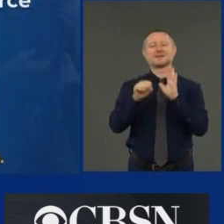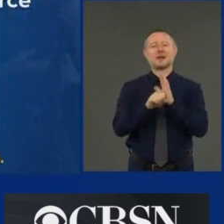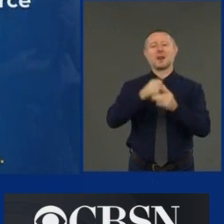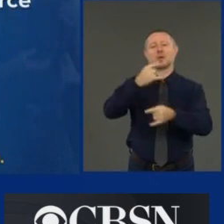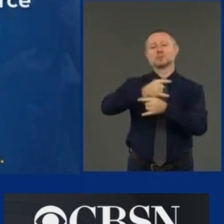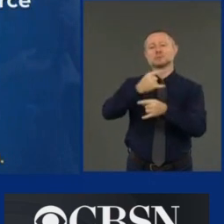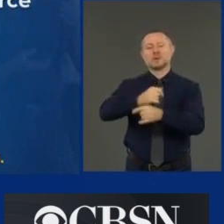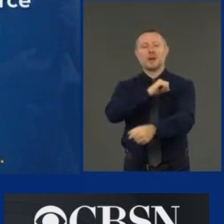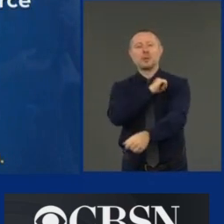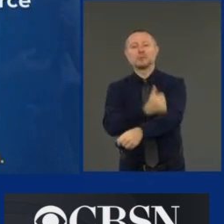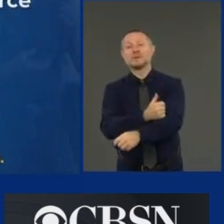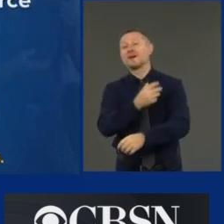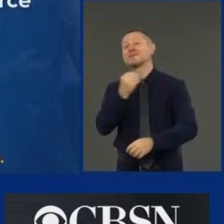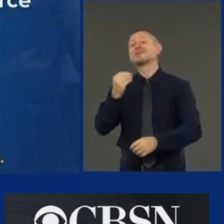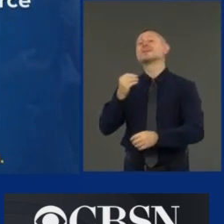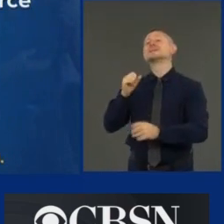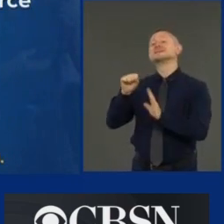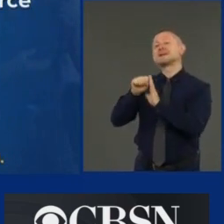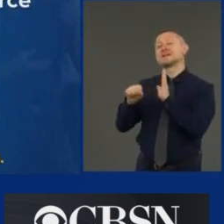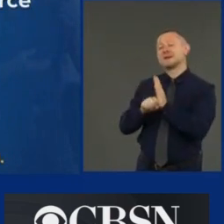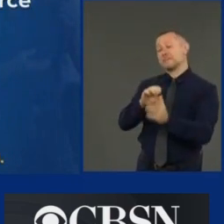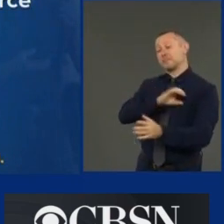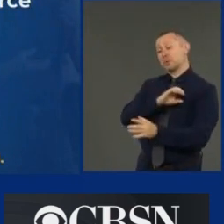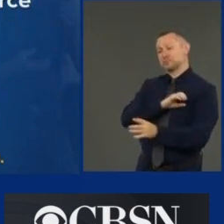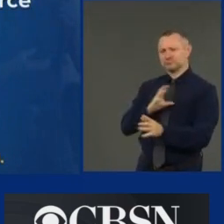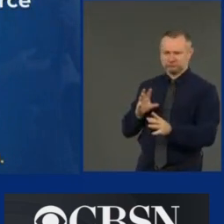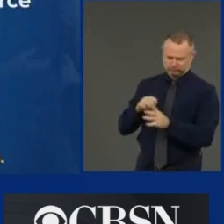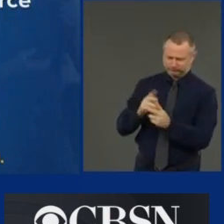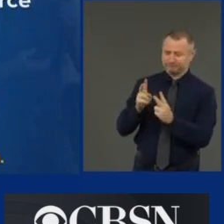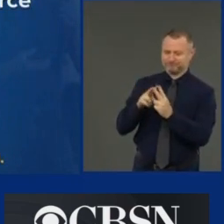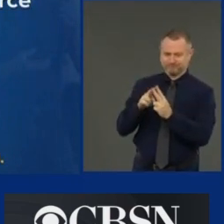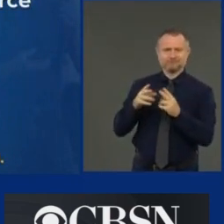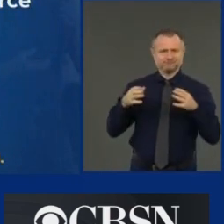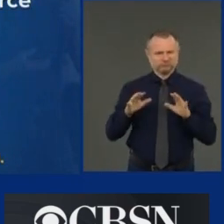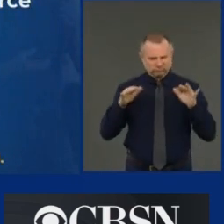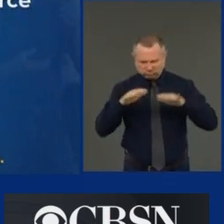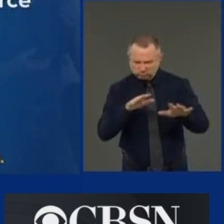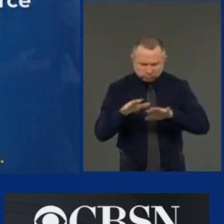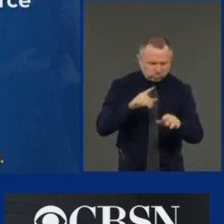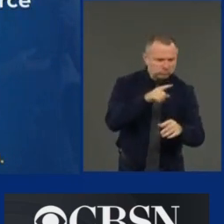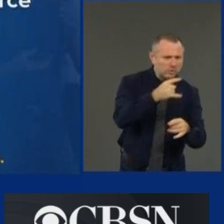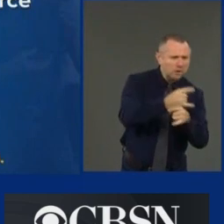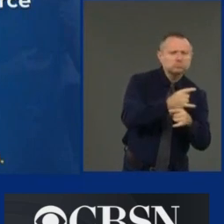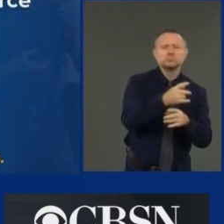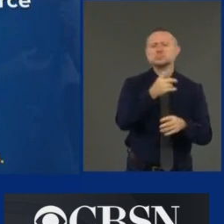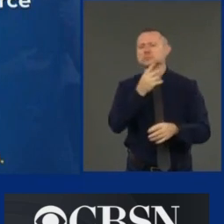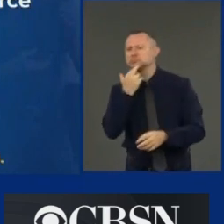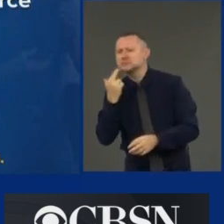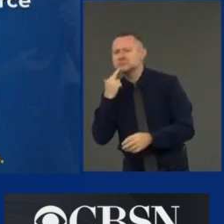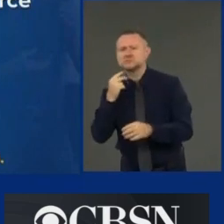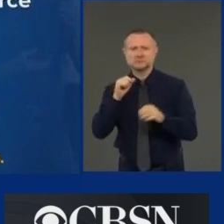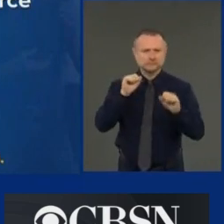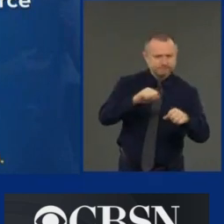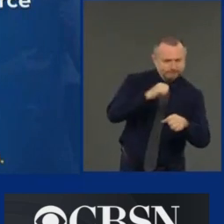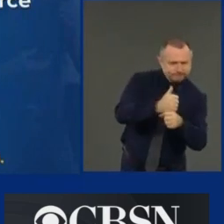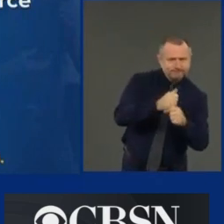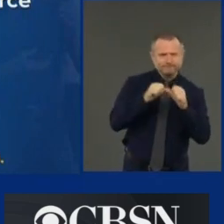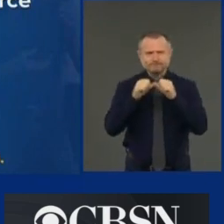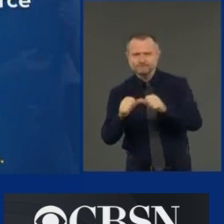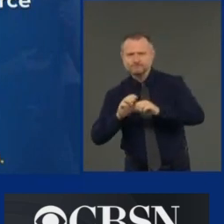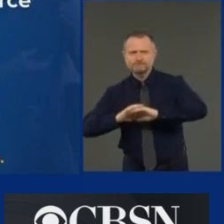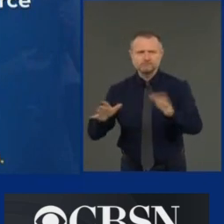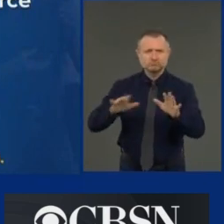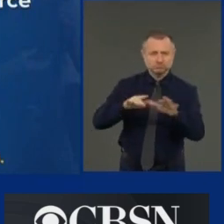is inspecting bars and restaurants to make sure they're in full compliance with the rules and regulations. They've looked at just